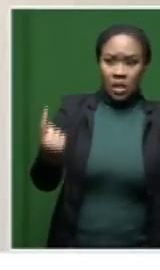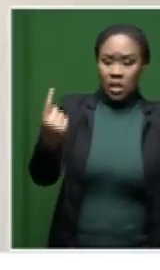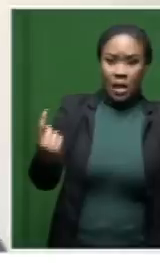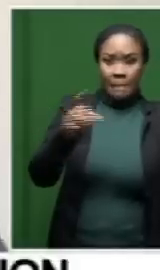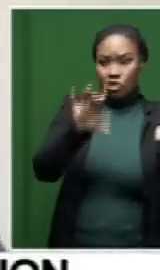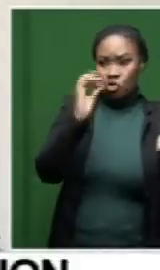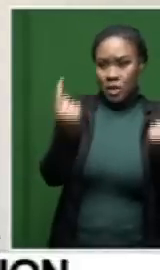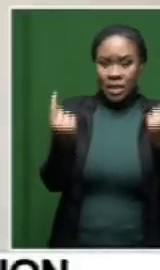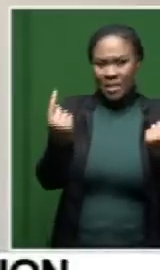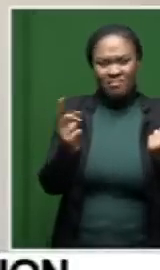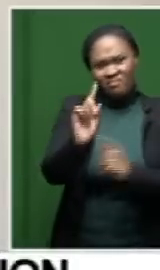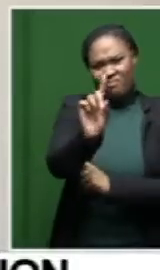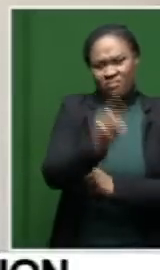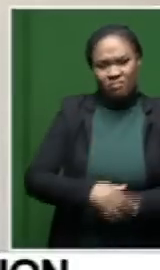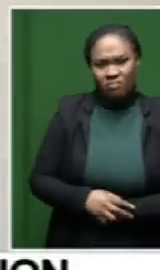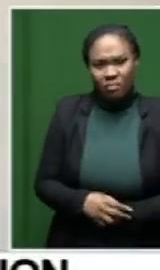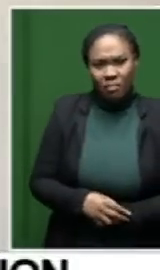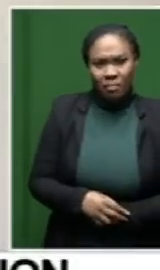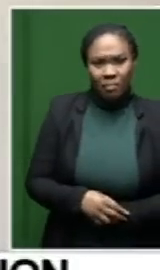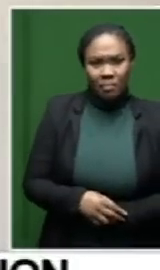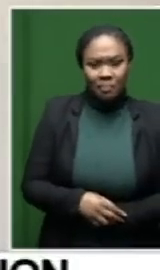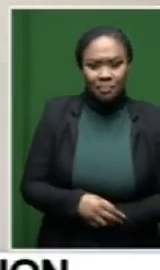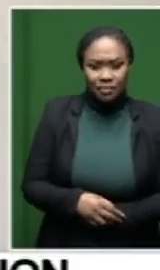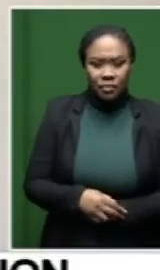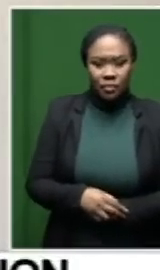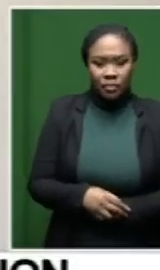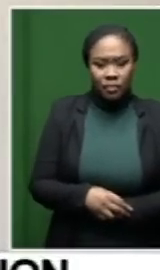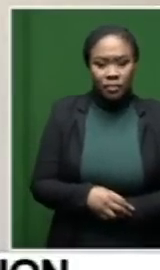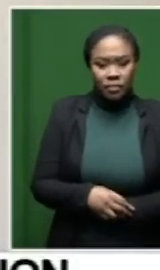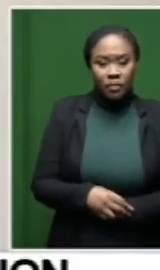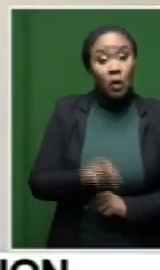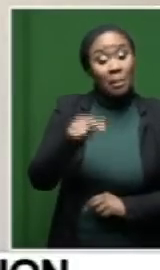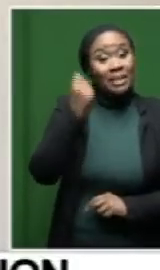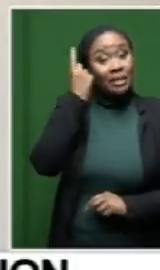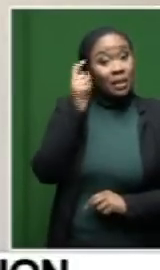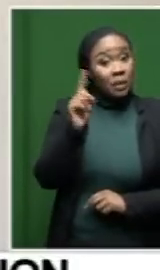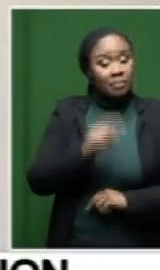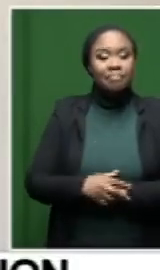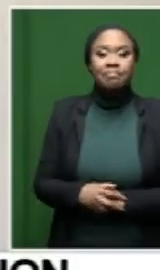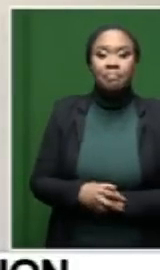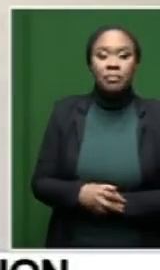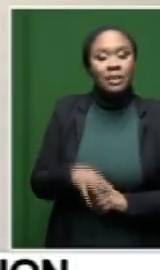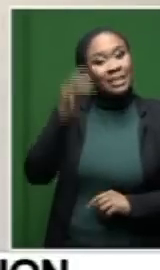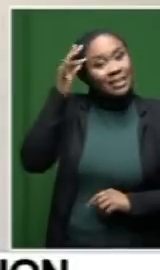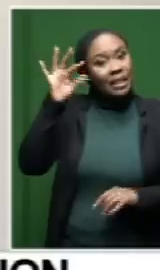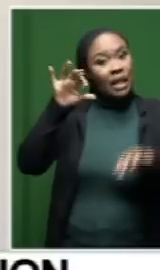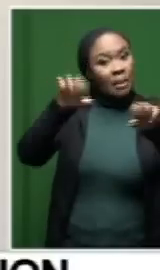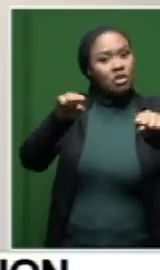an important commission, what is the right question is, what were the circumstances that enabled to capture?